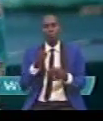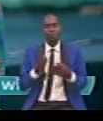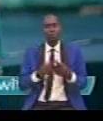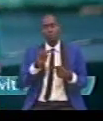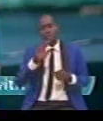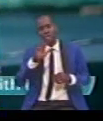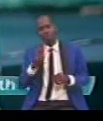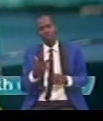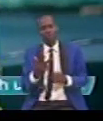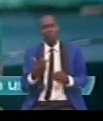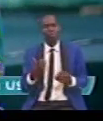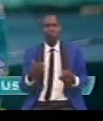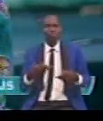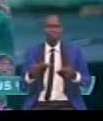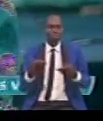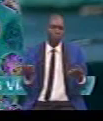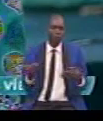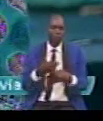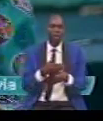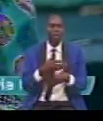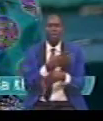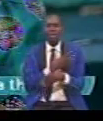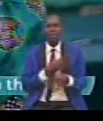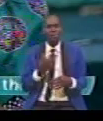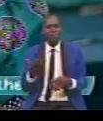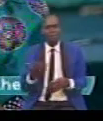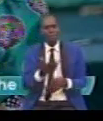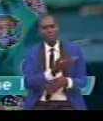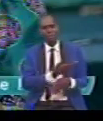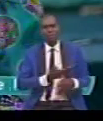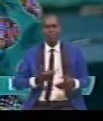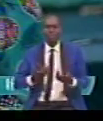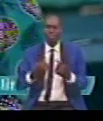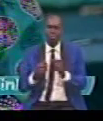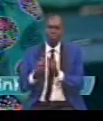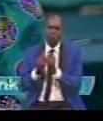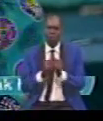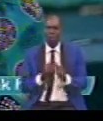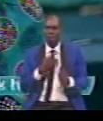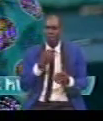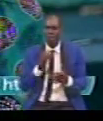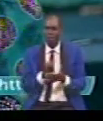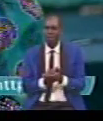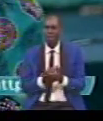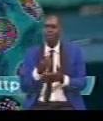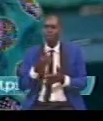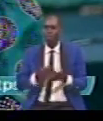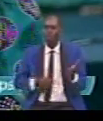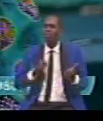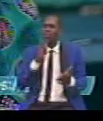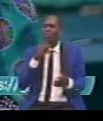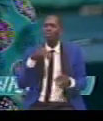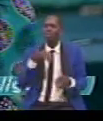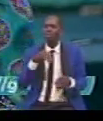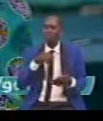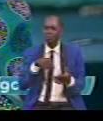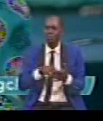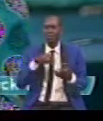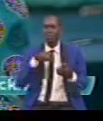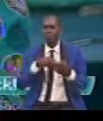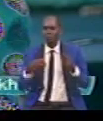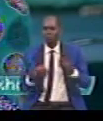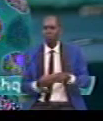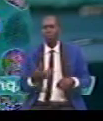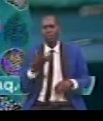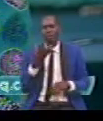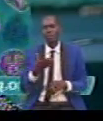it was the same thing. So the three of them came together and said, what is this problem? Then they said, let